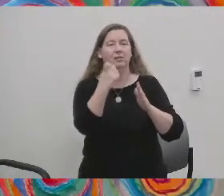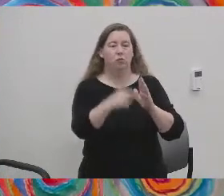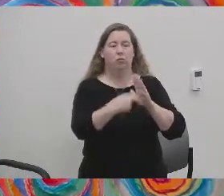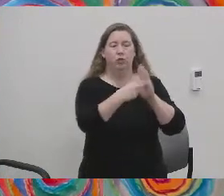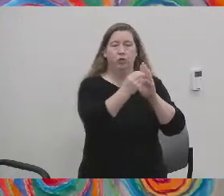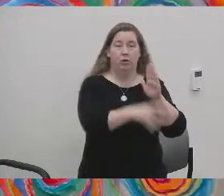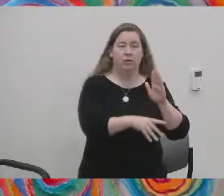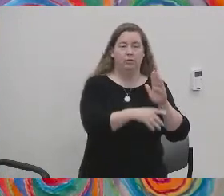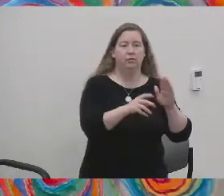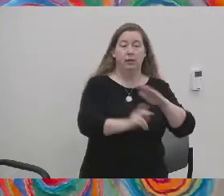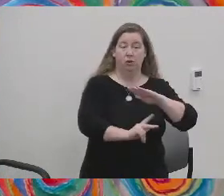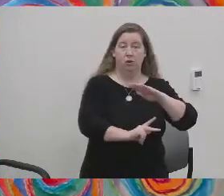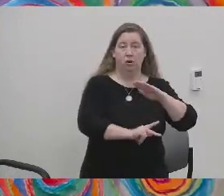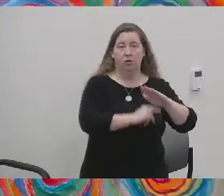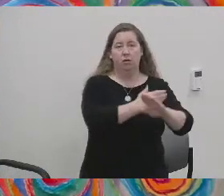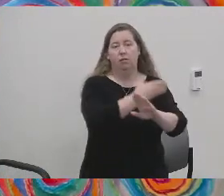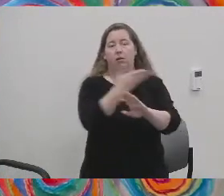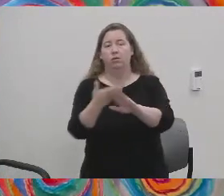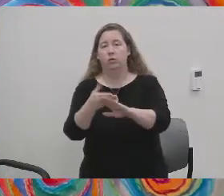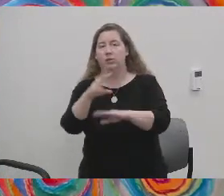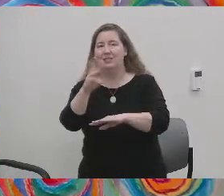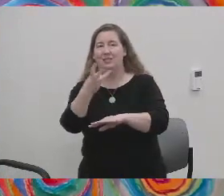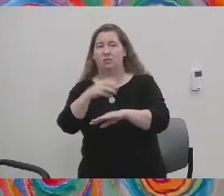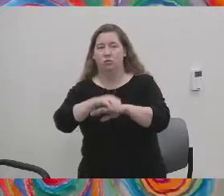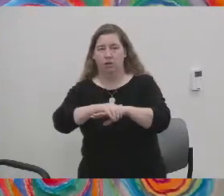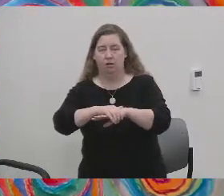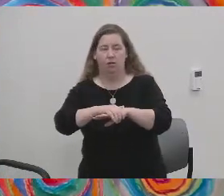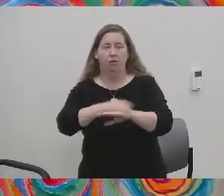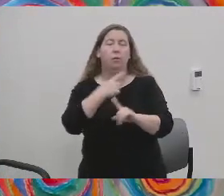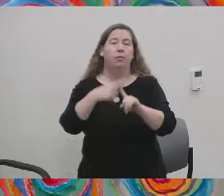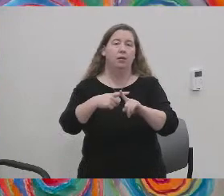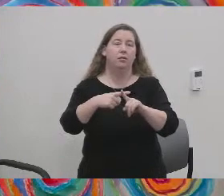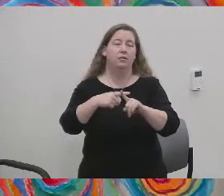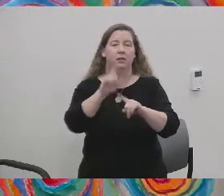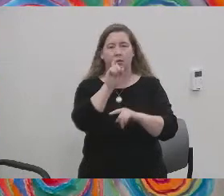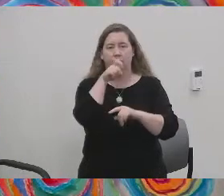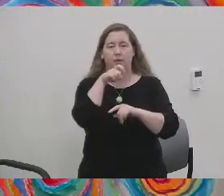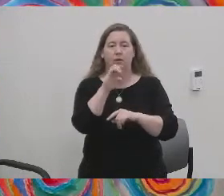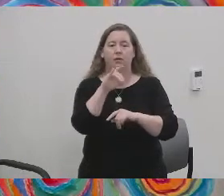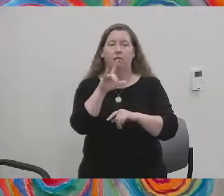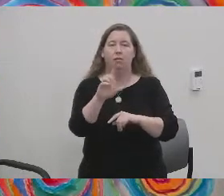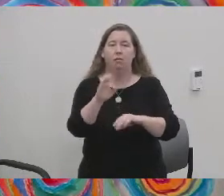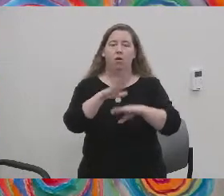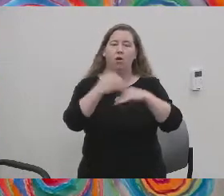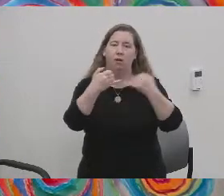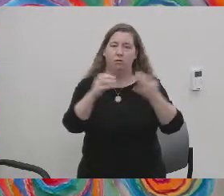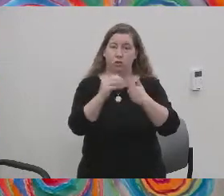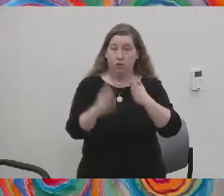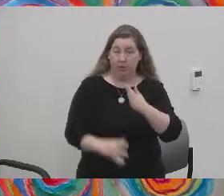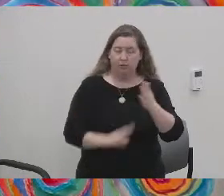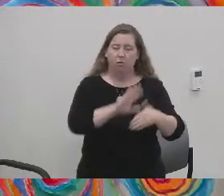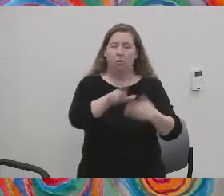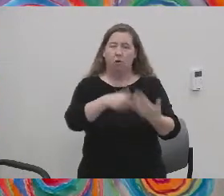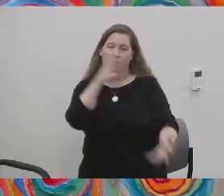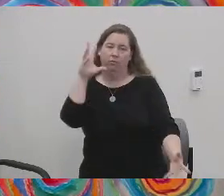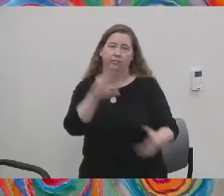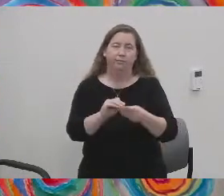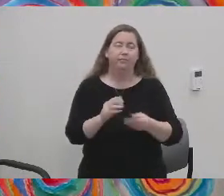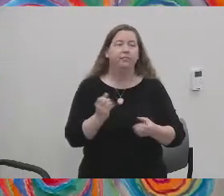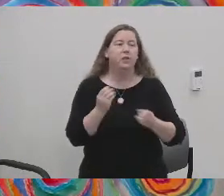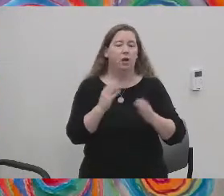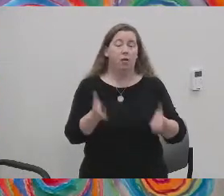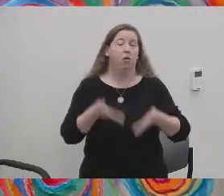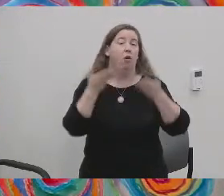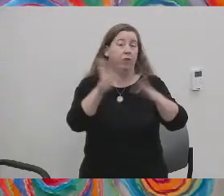kindergarten all the way through 6th grade, as well as Eagle Online students. I offered this lesson online,